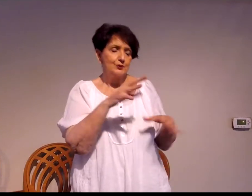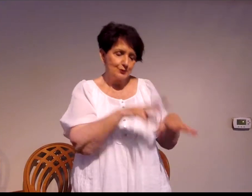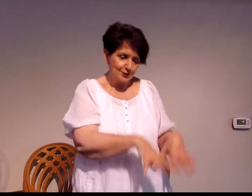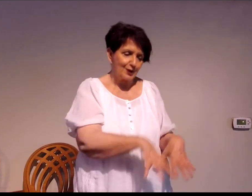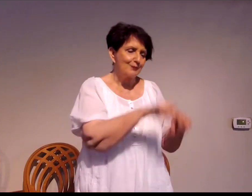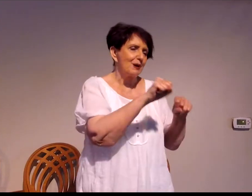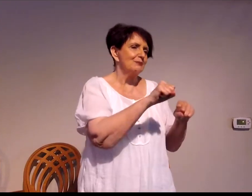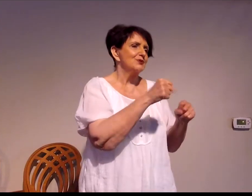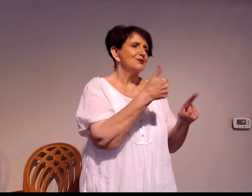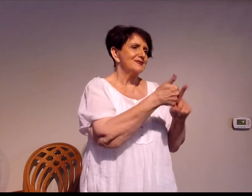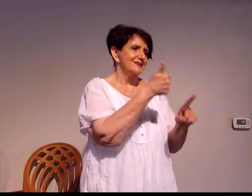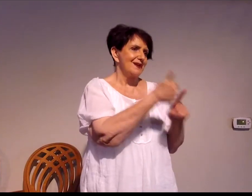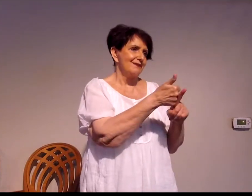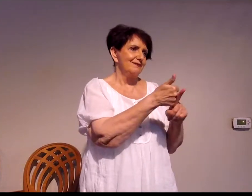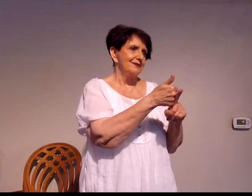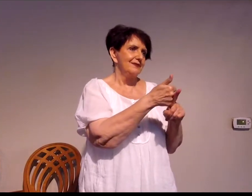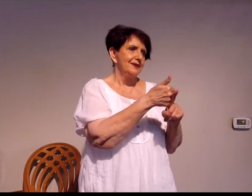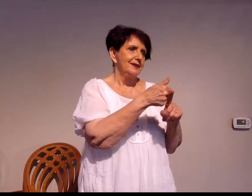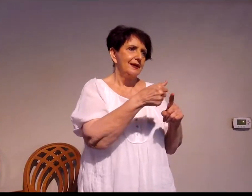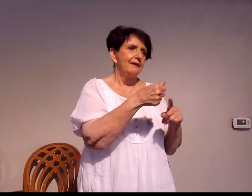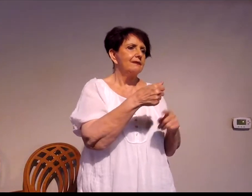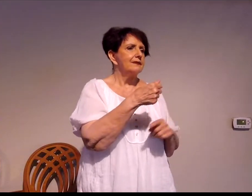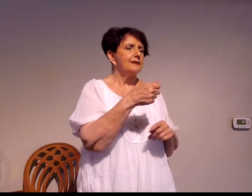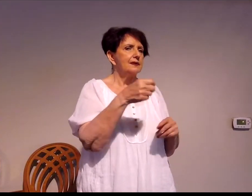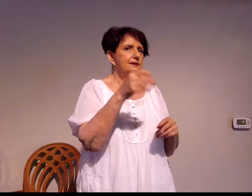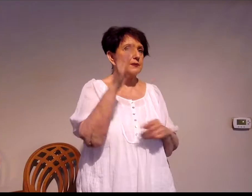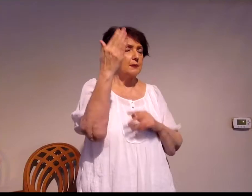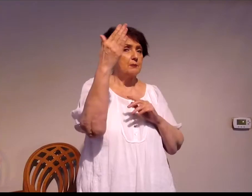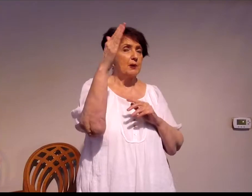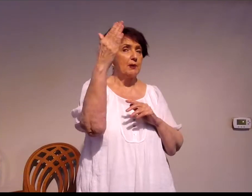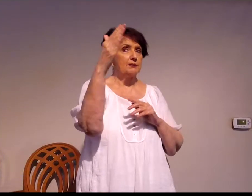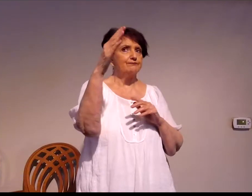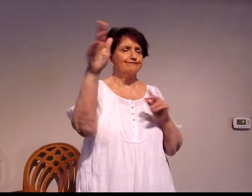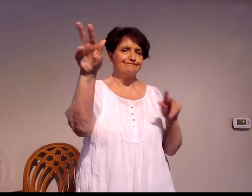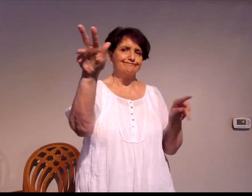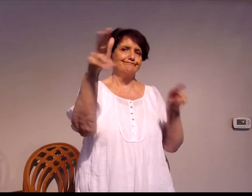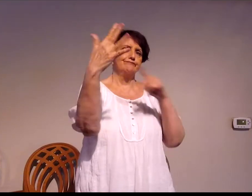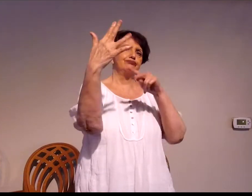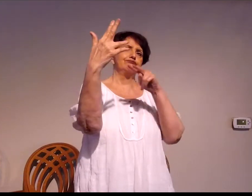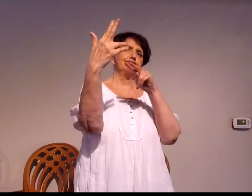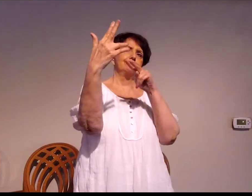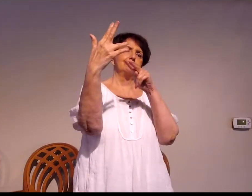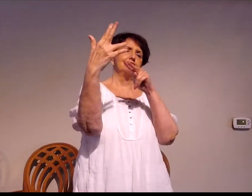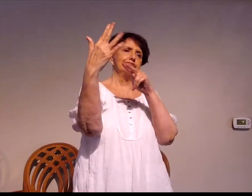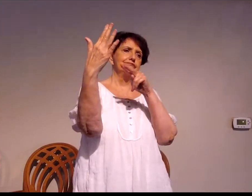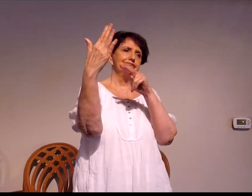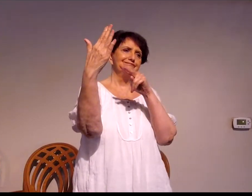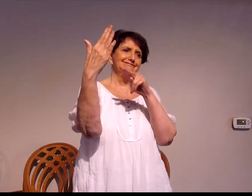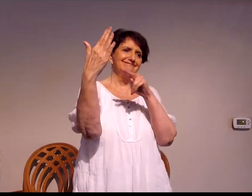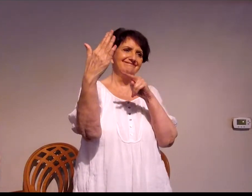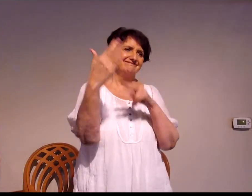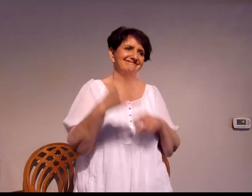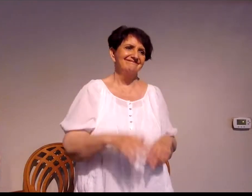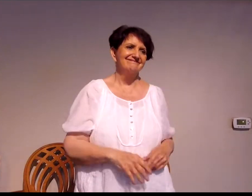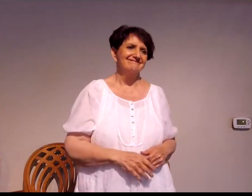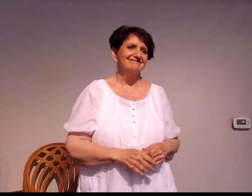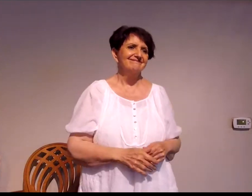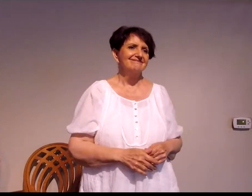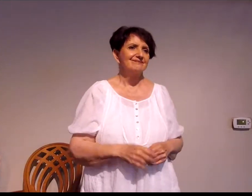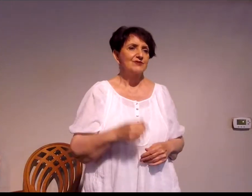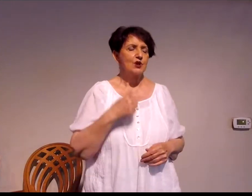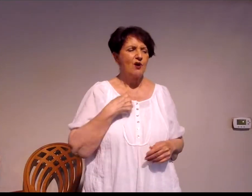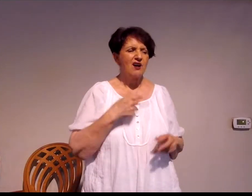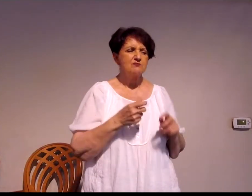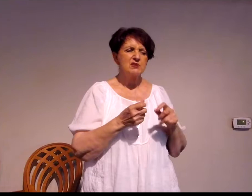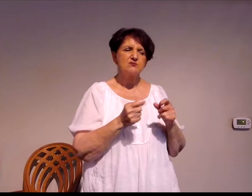we get to stare ourselves in the face and in the mirror. Yeah. So, I've been